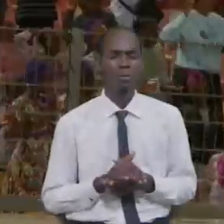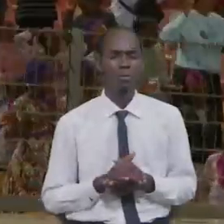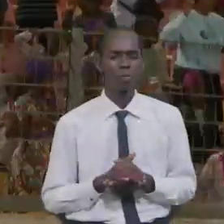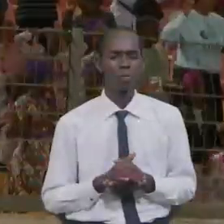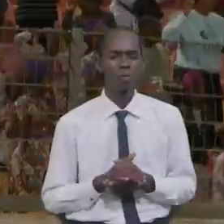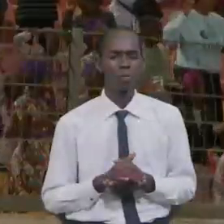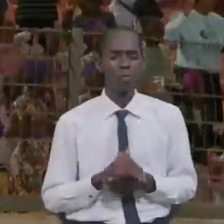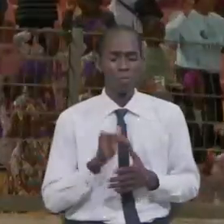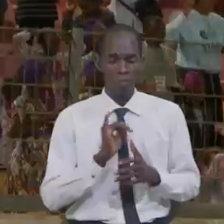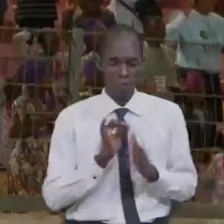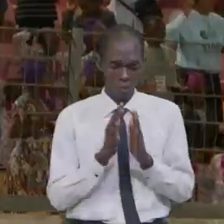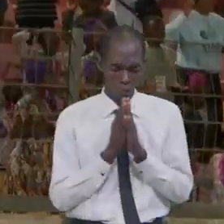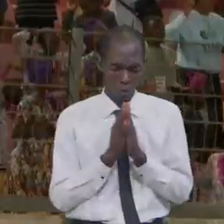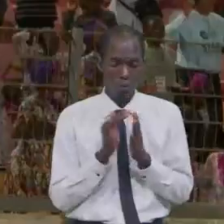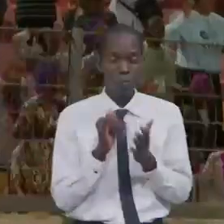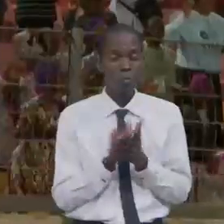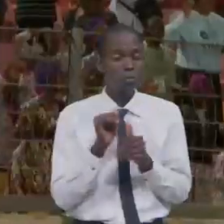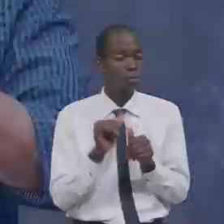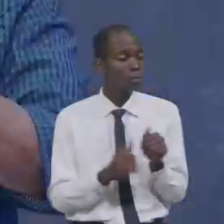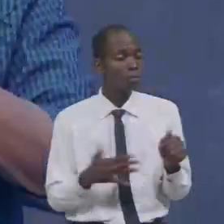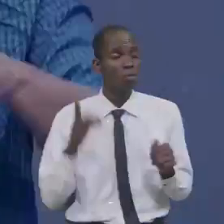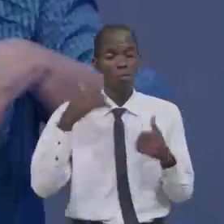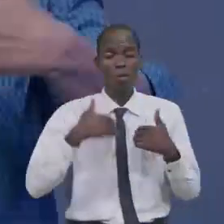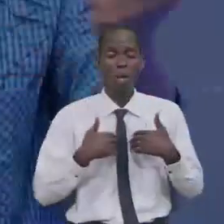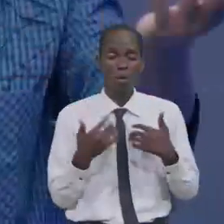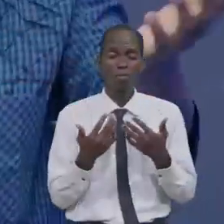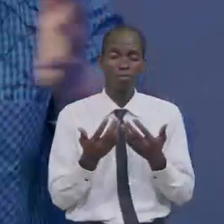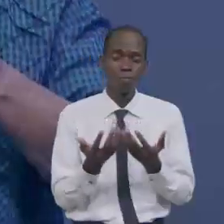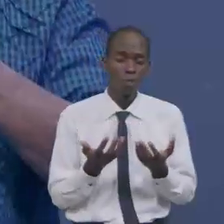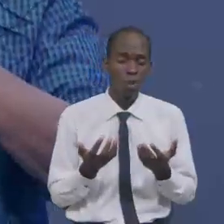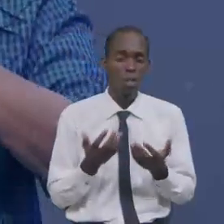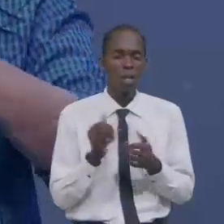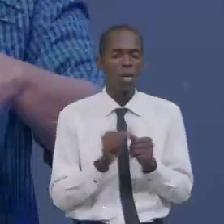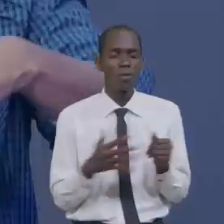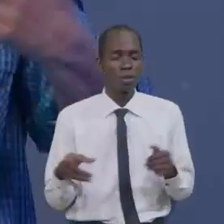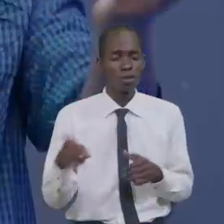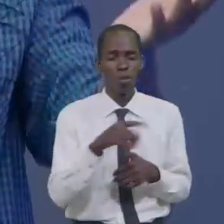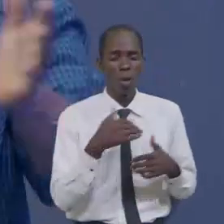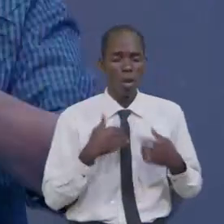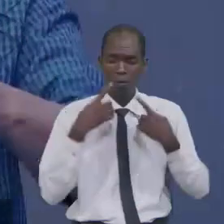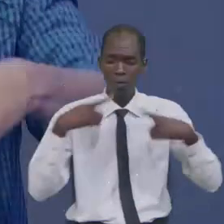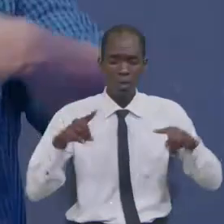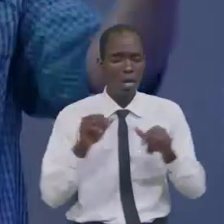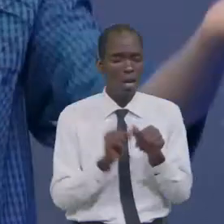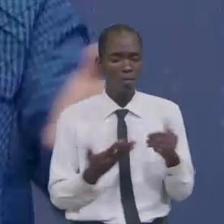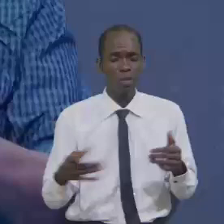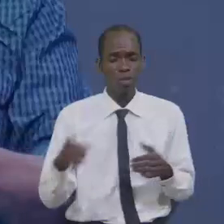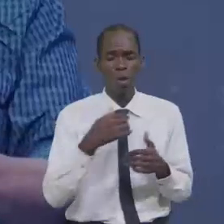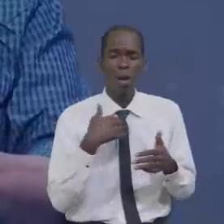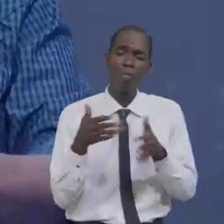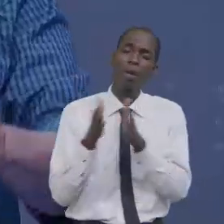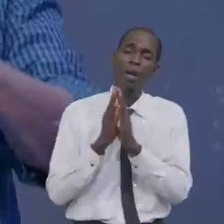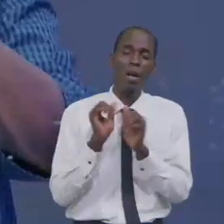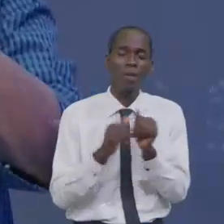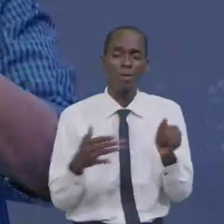I pray that everything you have desired, everything you have declared, everything you have demanded, everything you